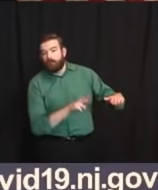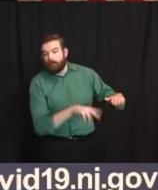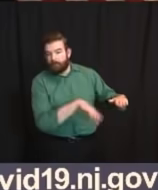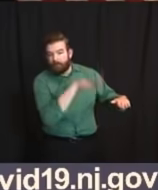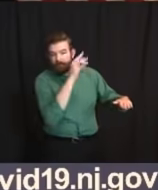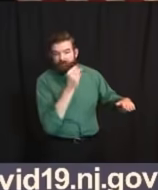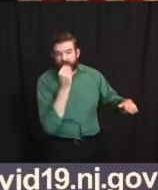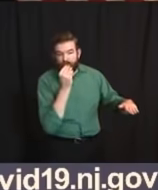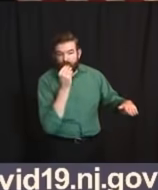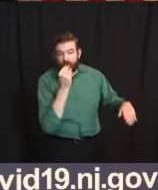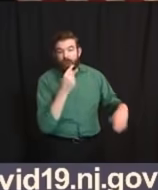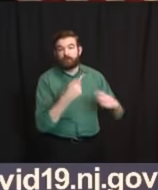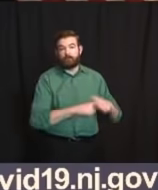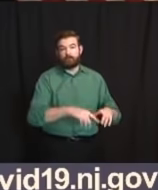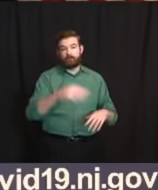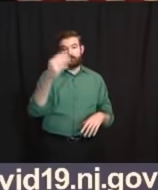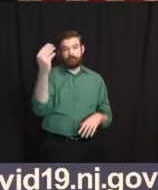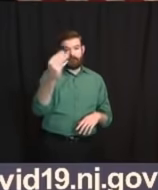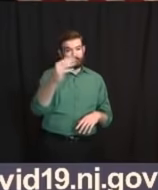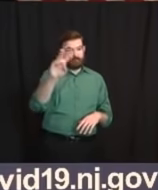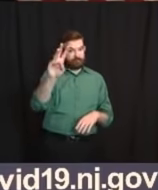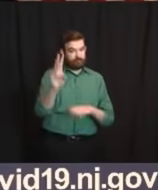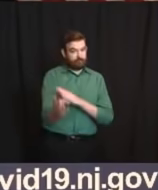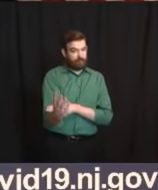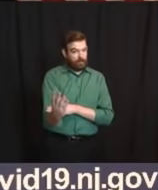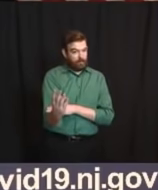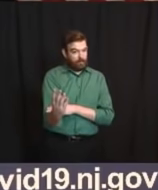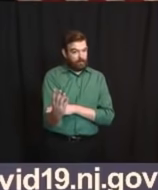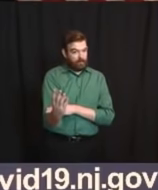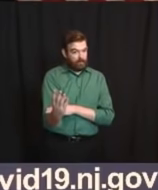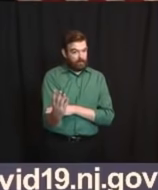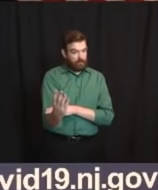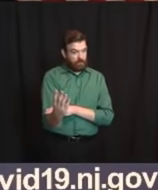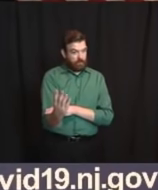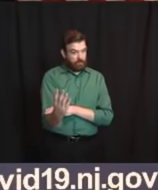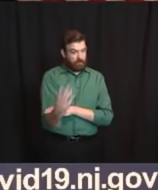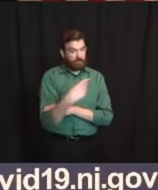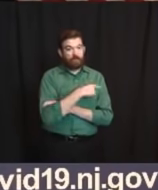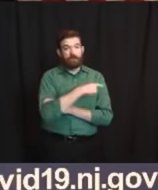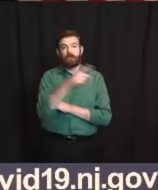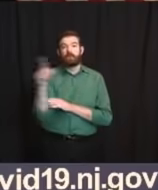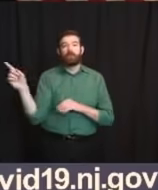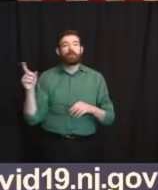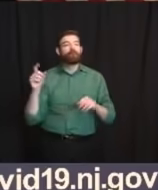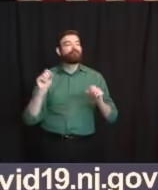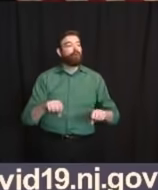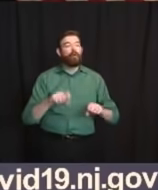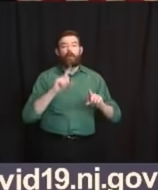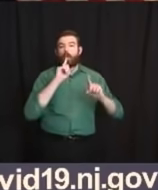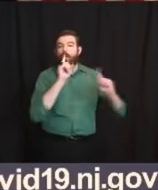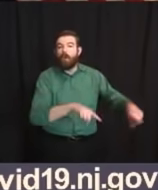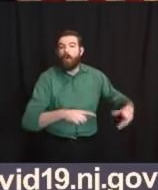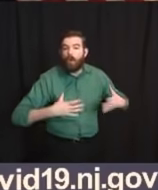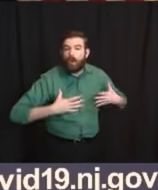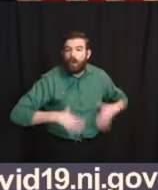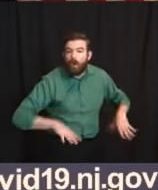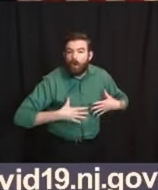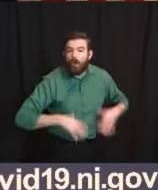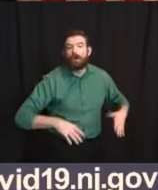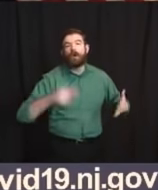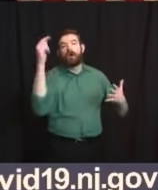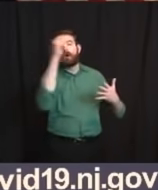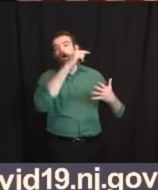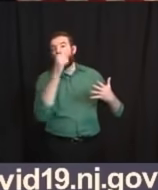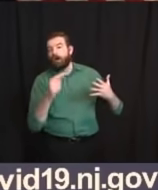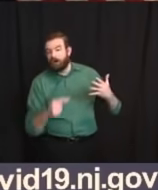want people to think either that we're jumping the gun or that we're not thinking about it. And we are definitely thinking about it. Thank you. Elise, good afternoon.